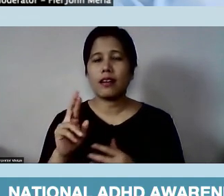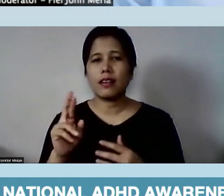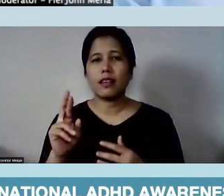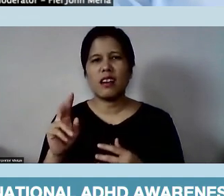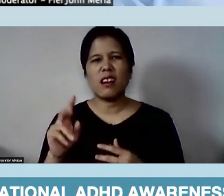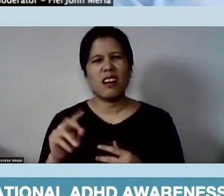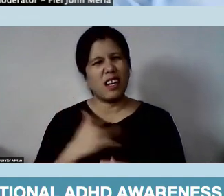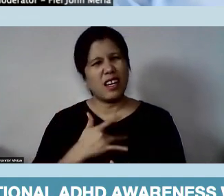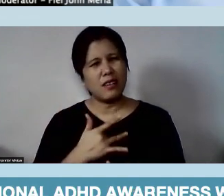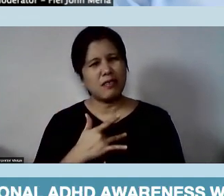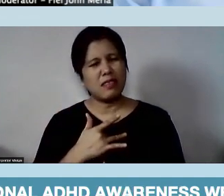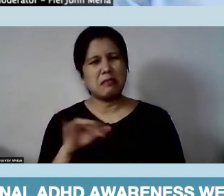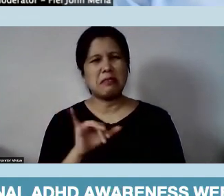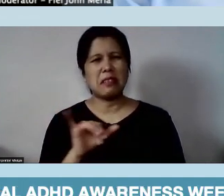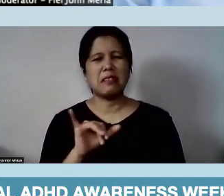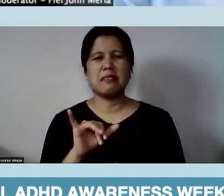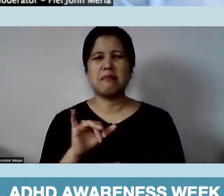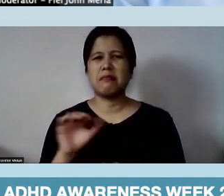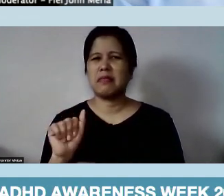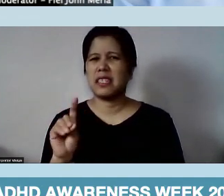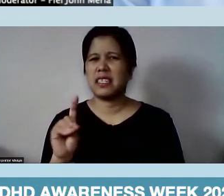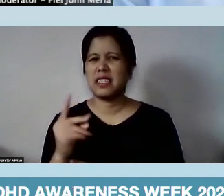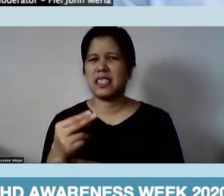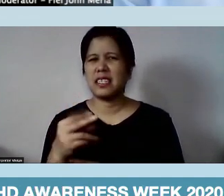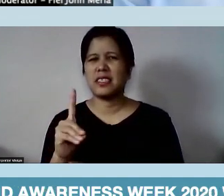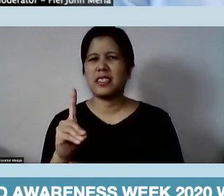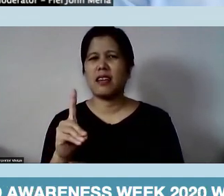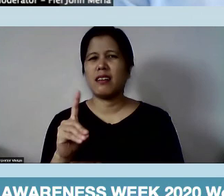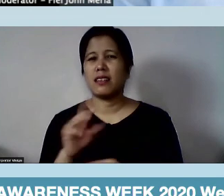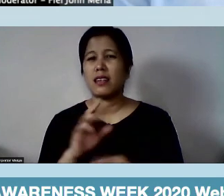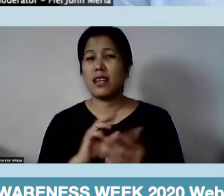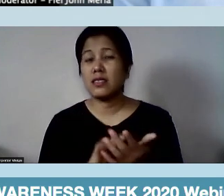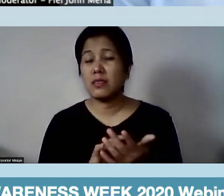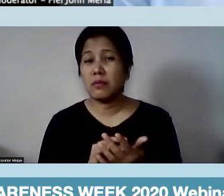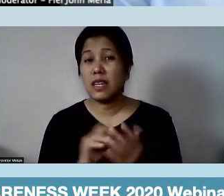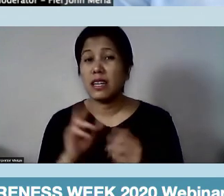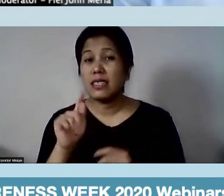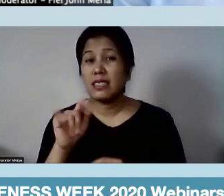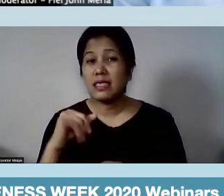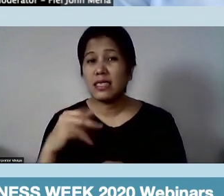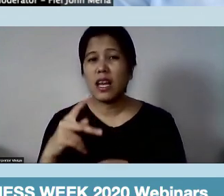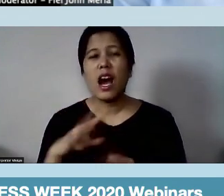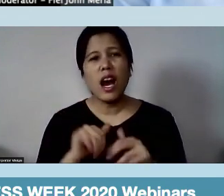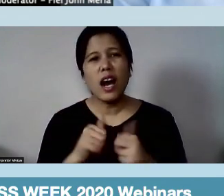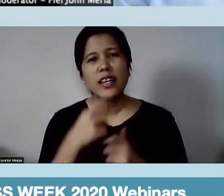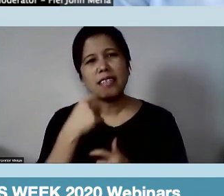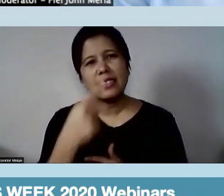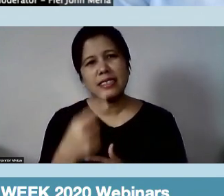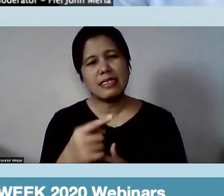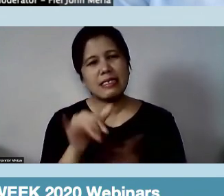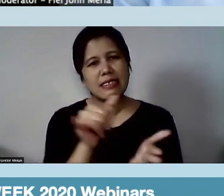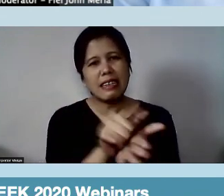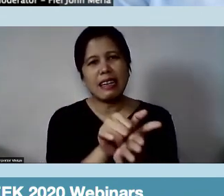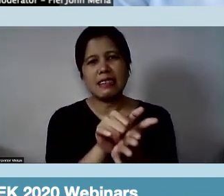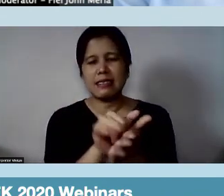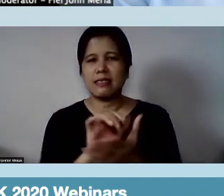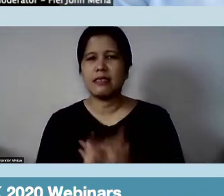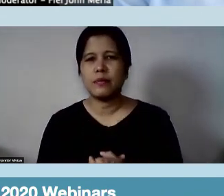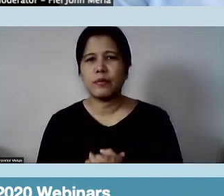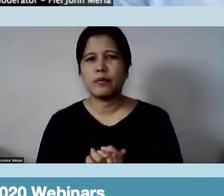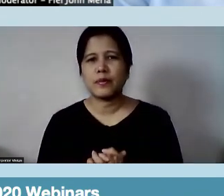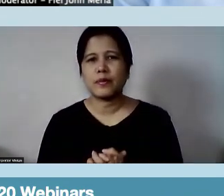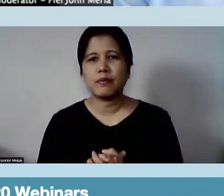ADHD as an adult and as a kid. How do I tell her that? Right? Parang